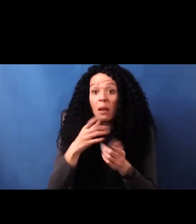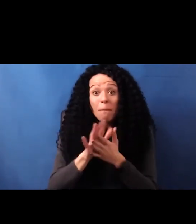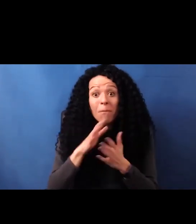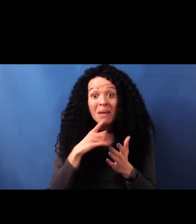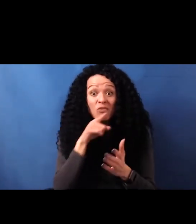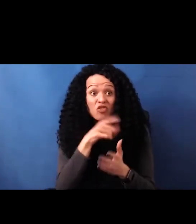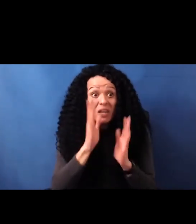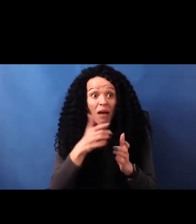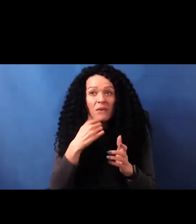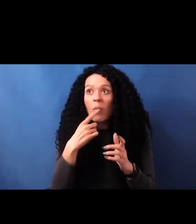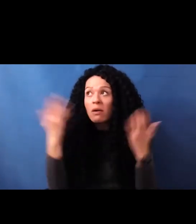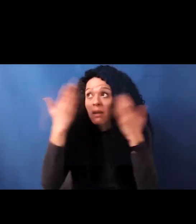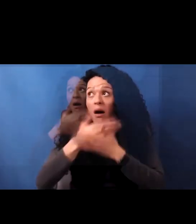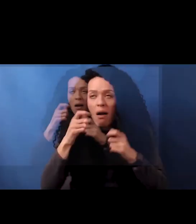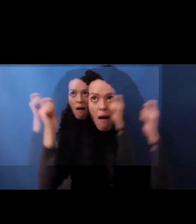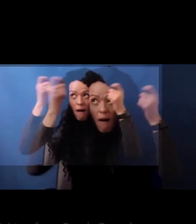dark.